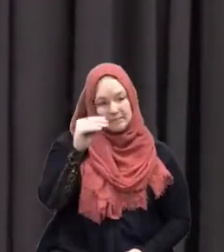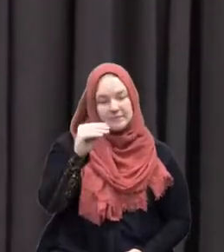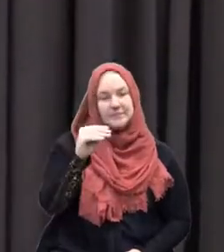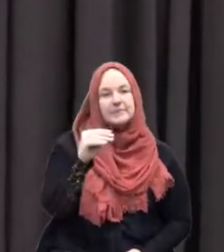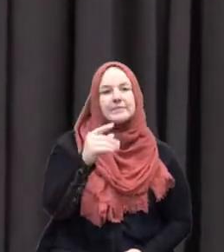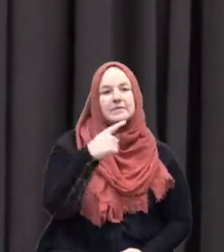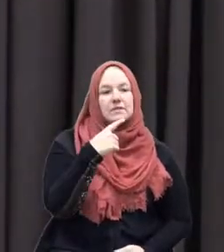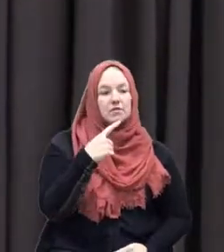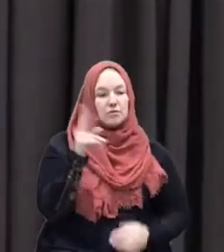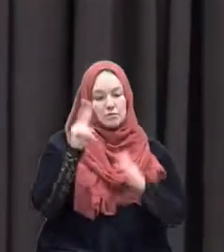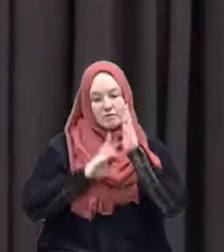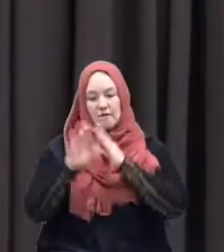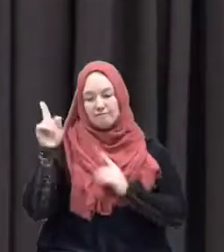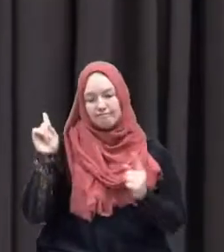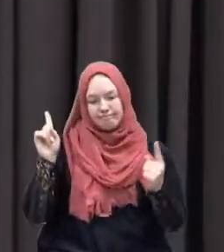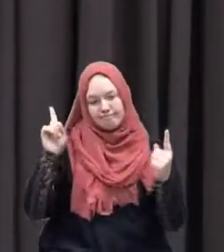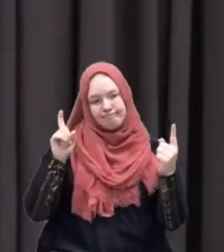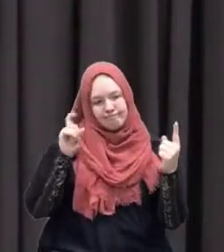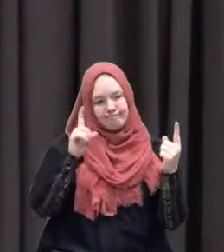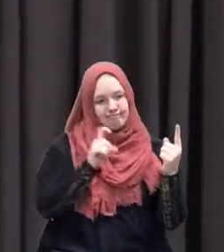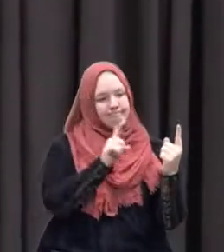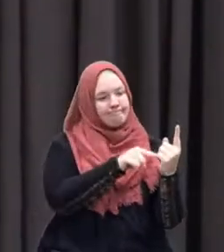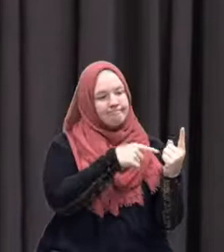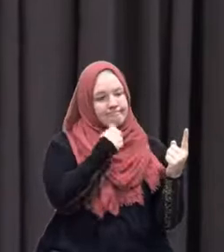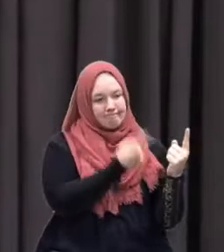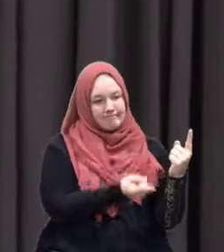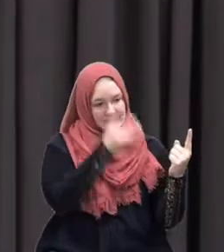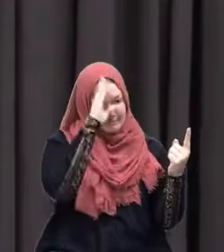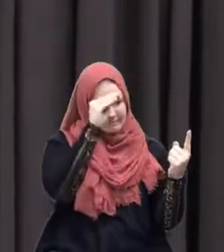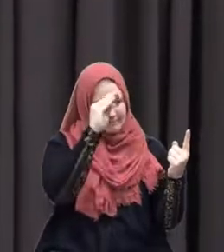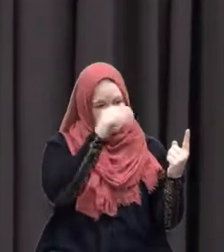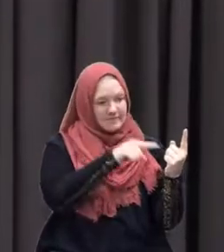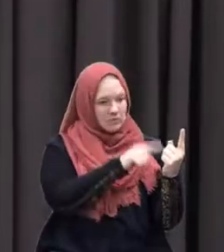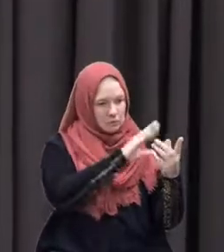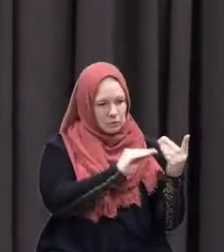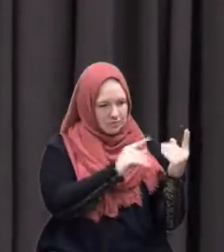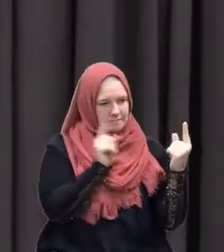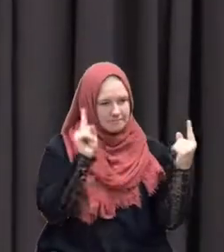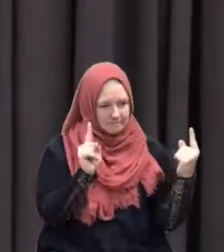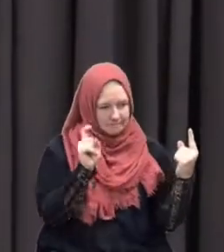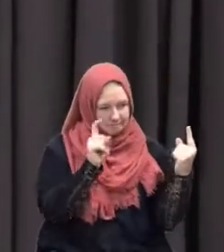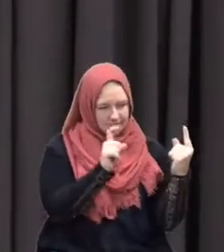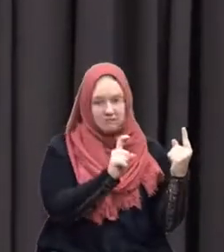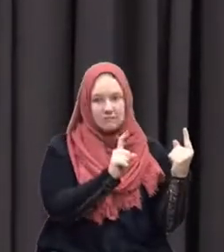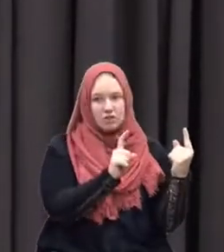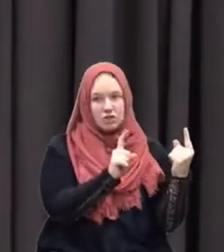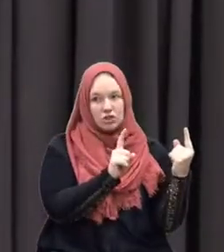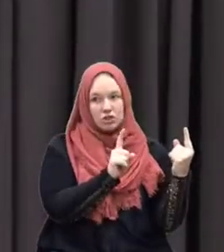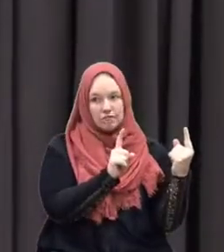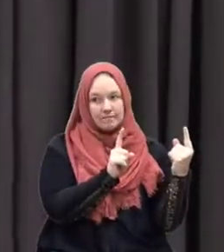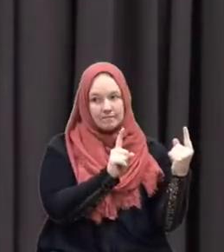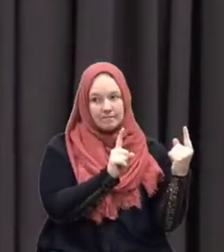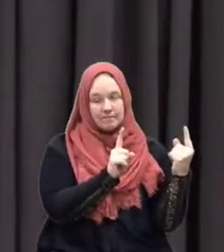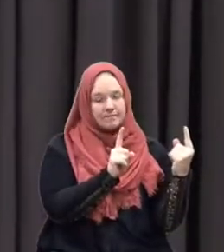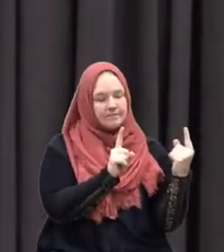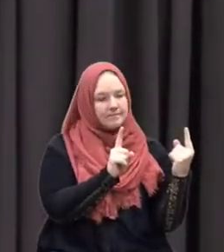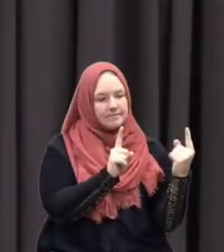lanara anna laka larajahata aqlin narju alla tuaddi bika illa ila